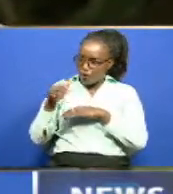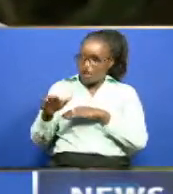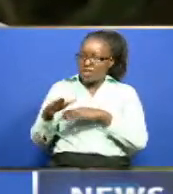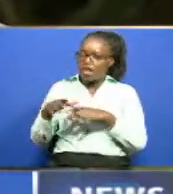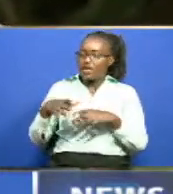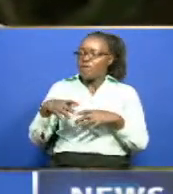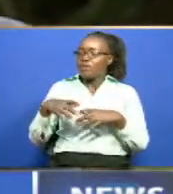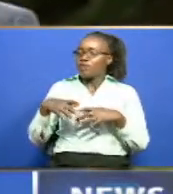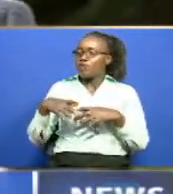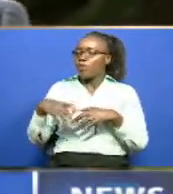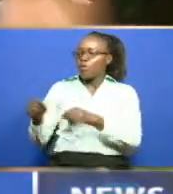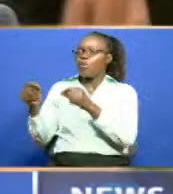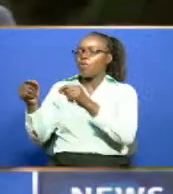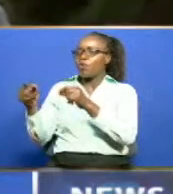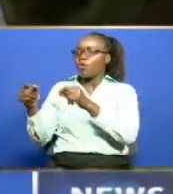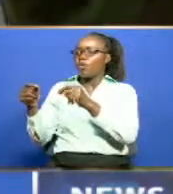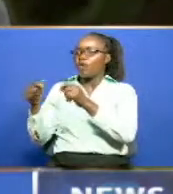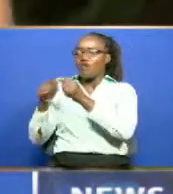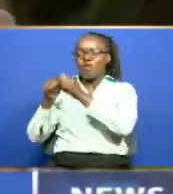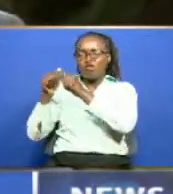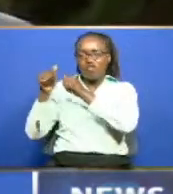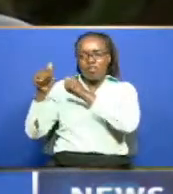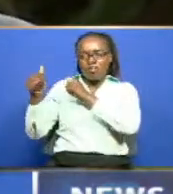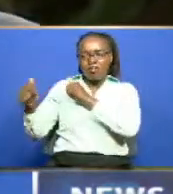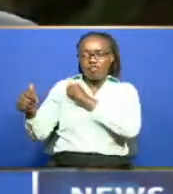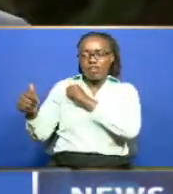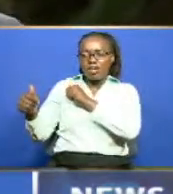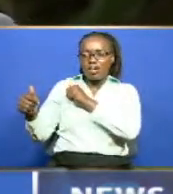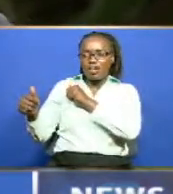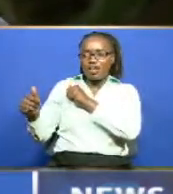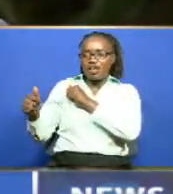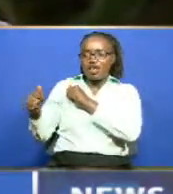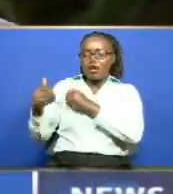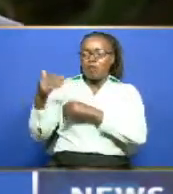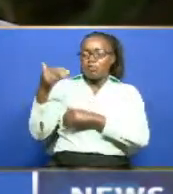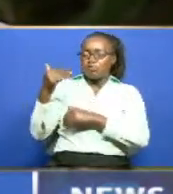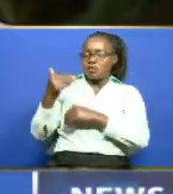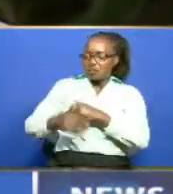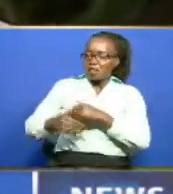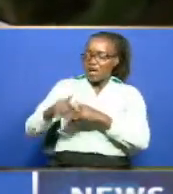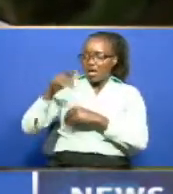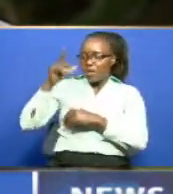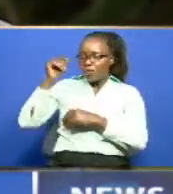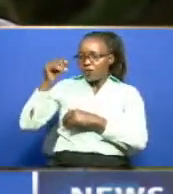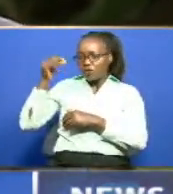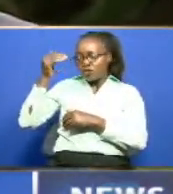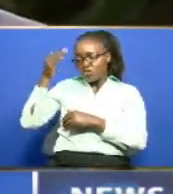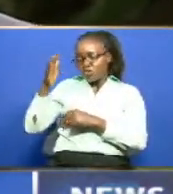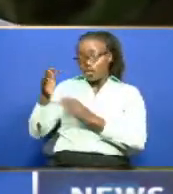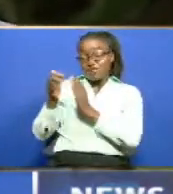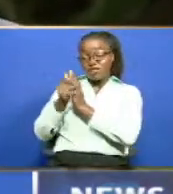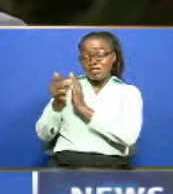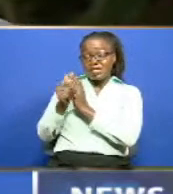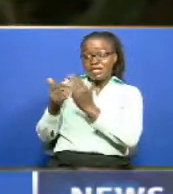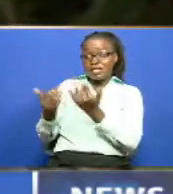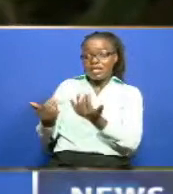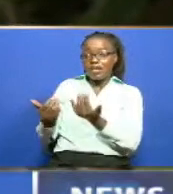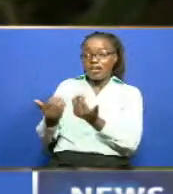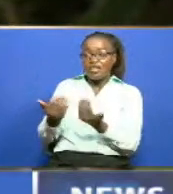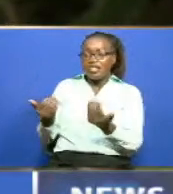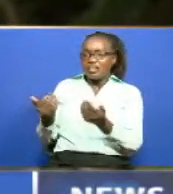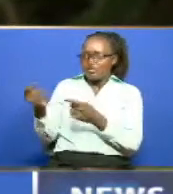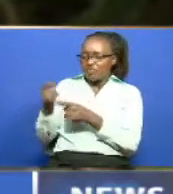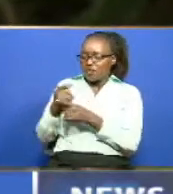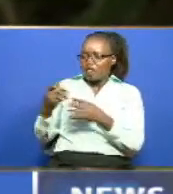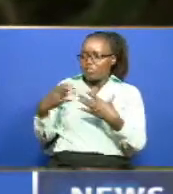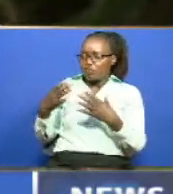away, and you know, they go far, they go to Busia or Mombasa or wherever, and then you don't have the skills. You have equipment, you've trained people how